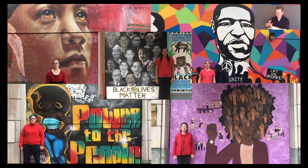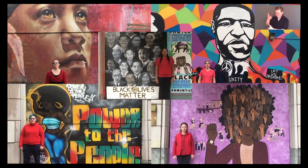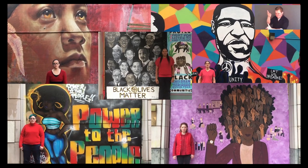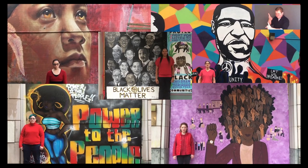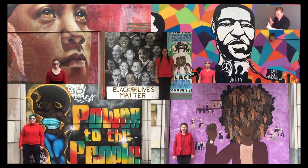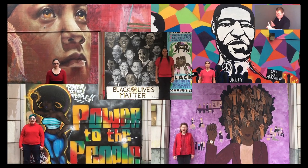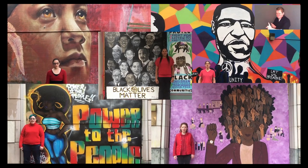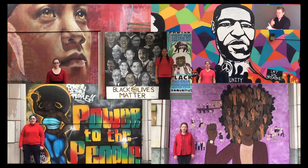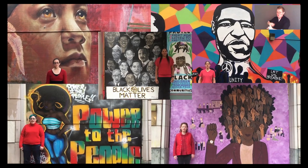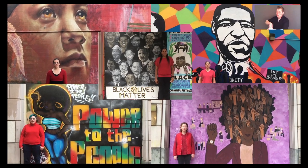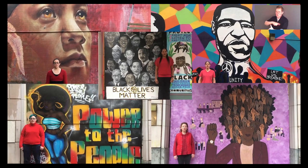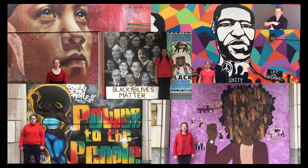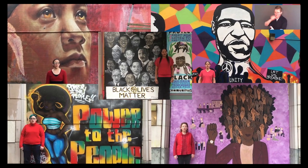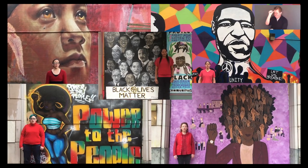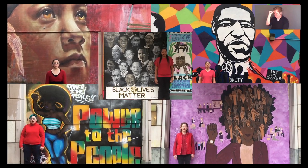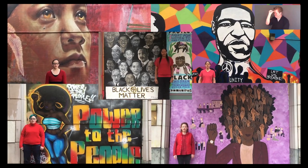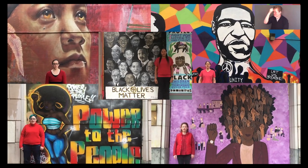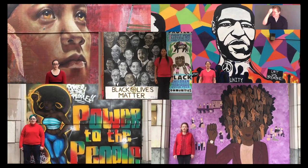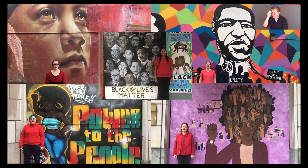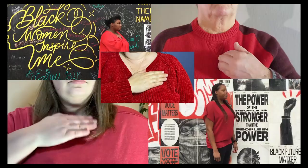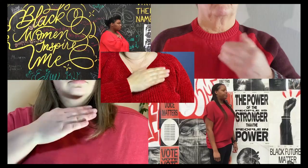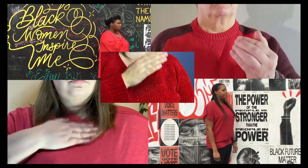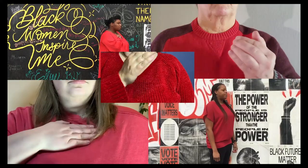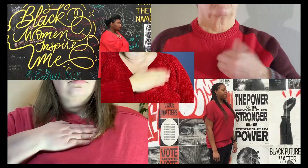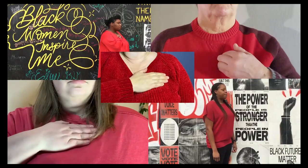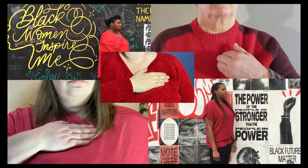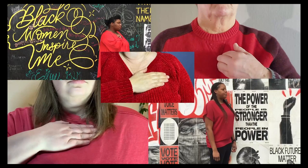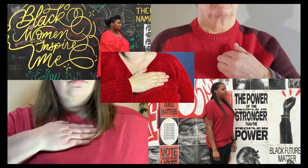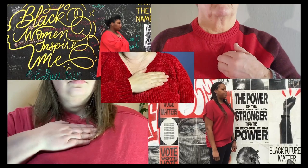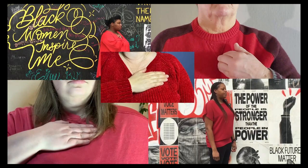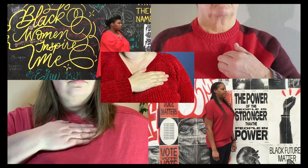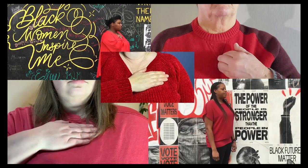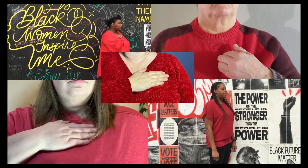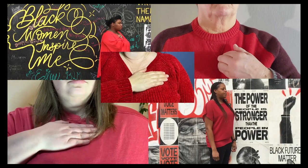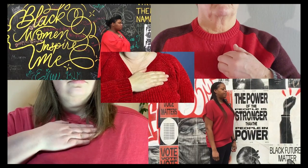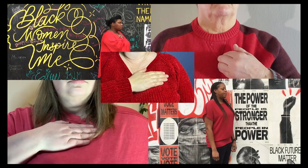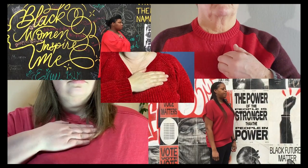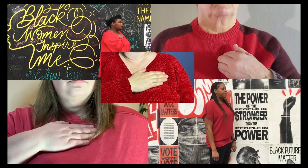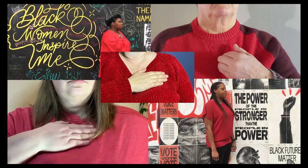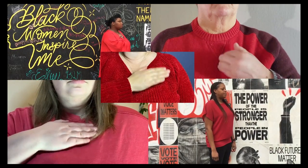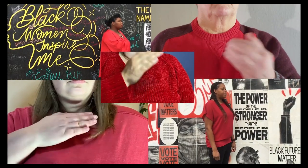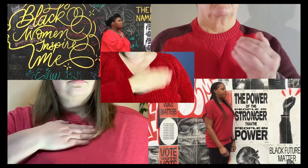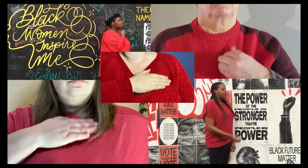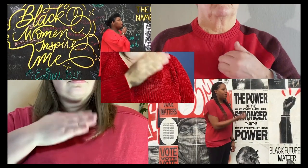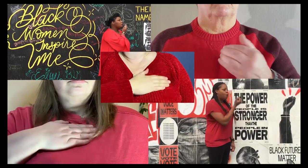name, say her name. Put her name in the